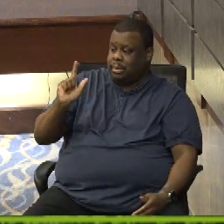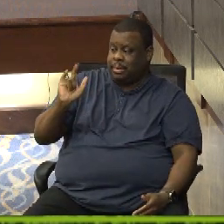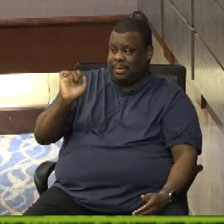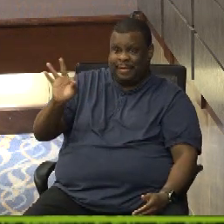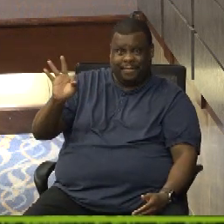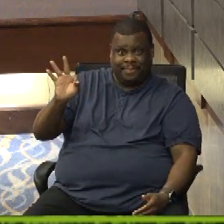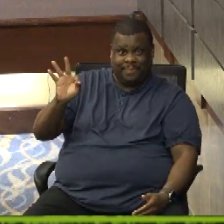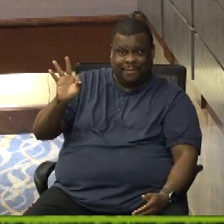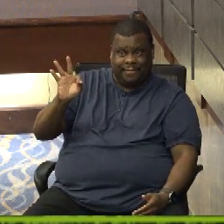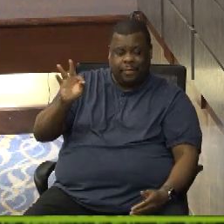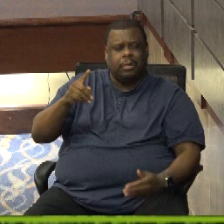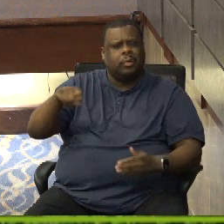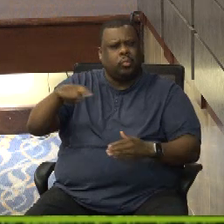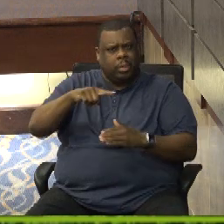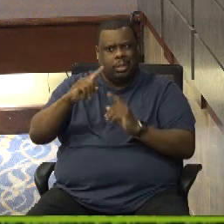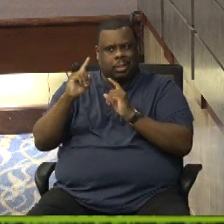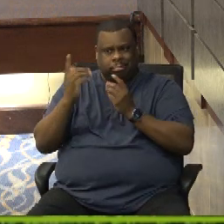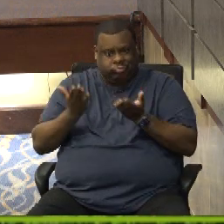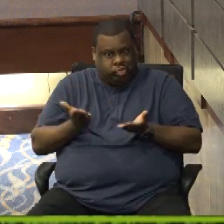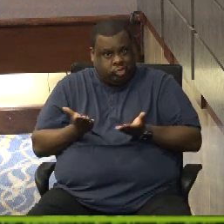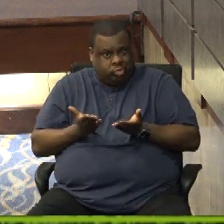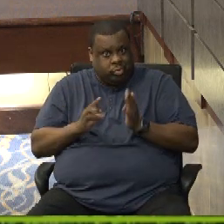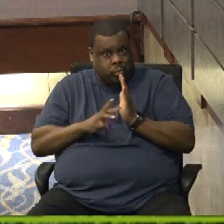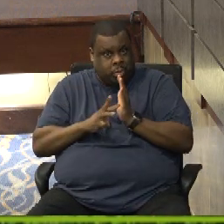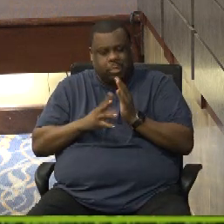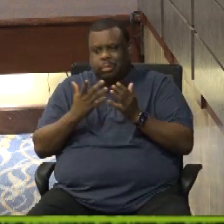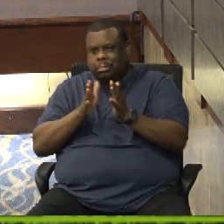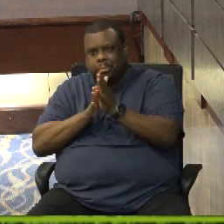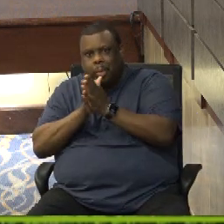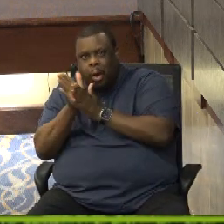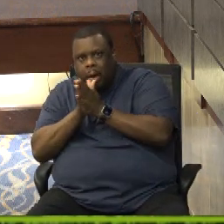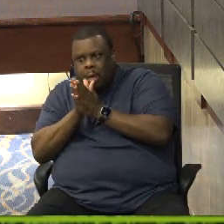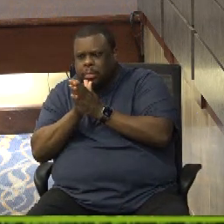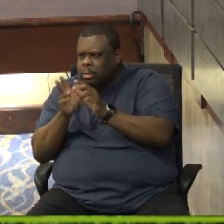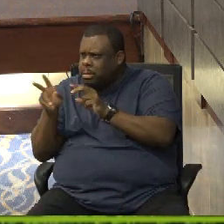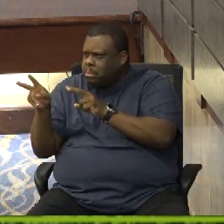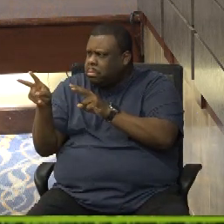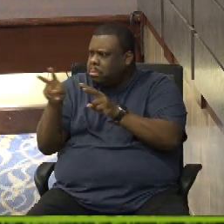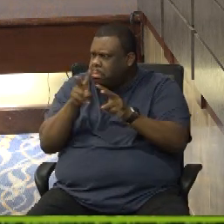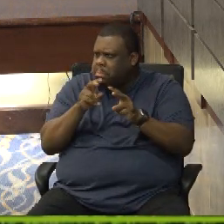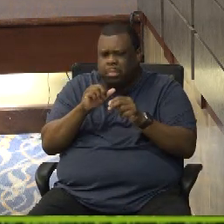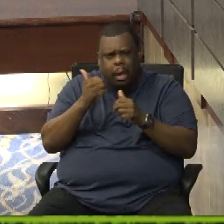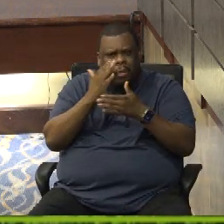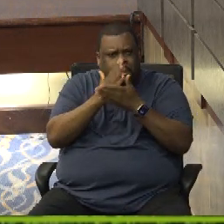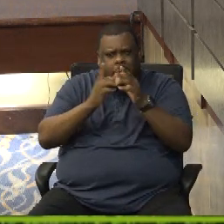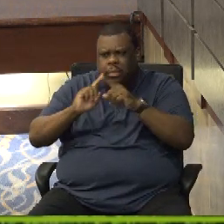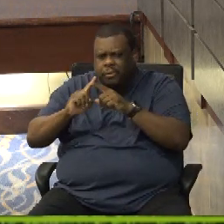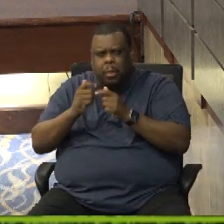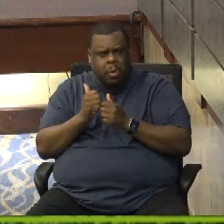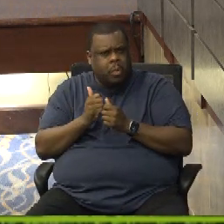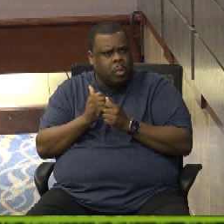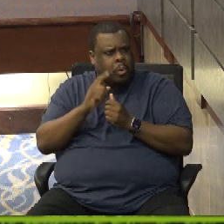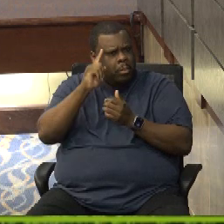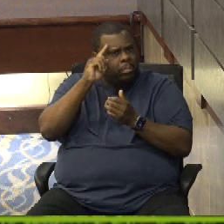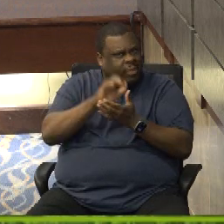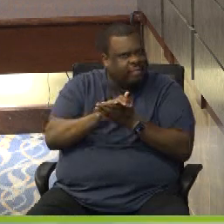that we discovered in Waco when we came here, especially the parks. A park to rival all others, believe it.